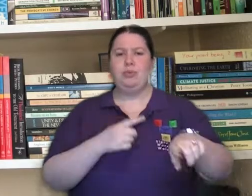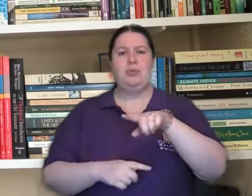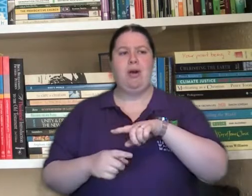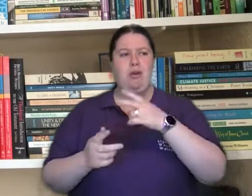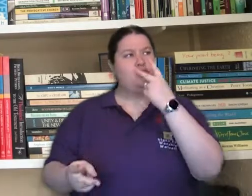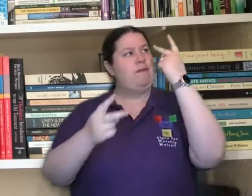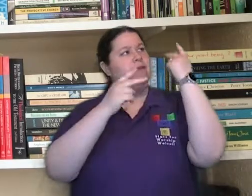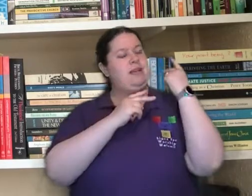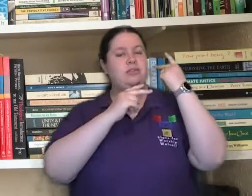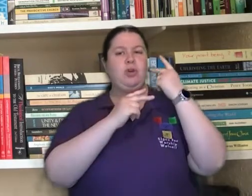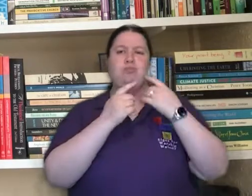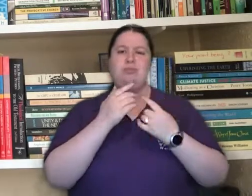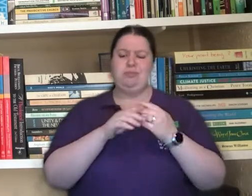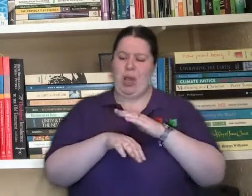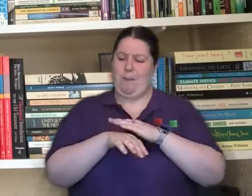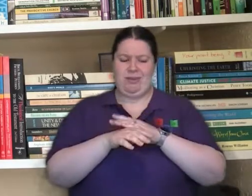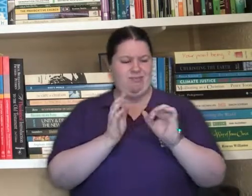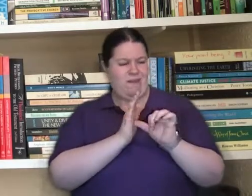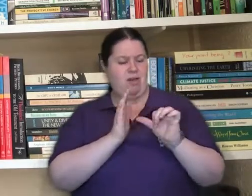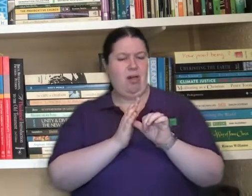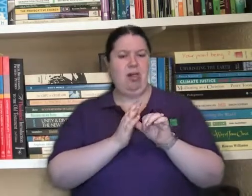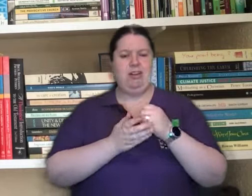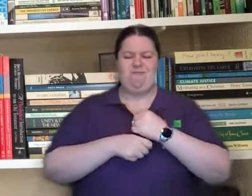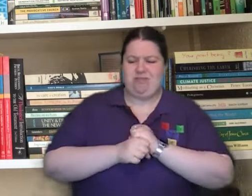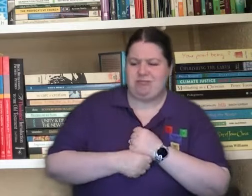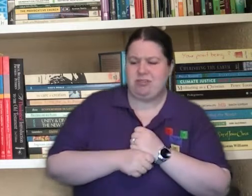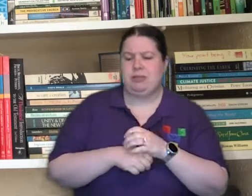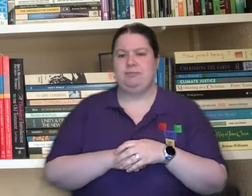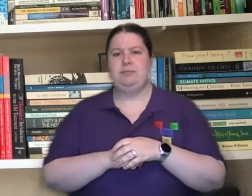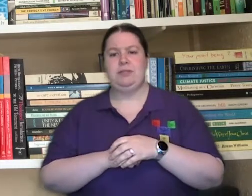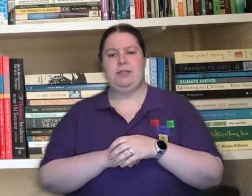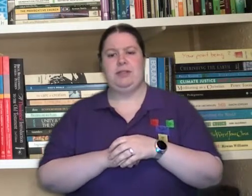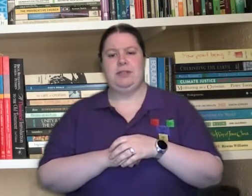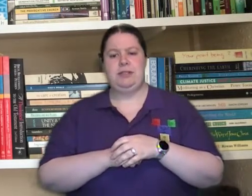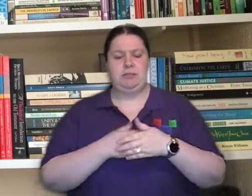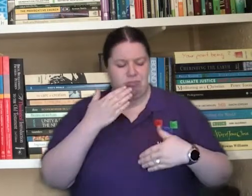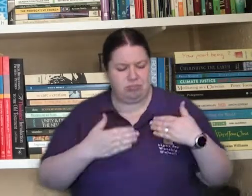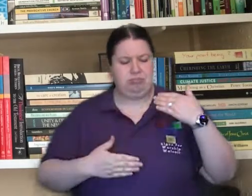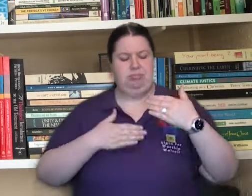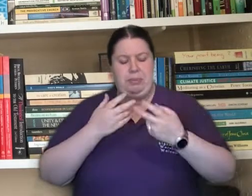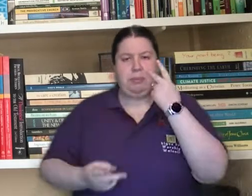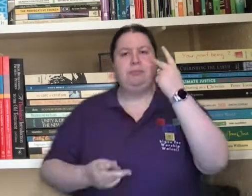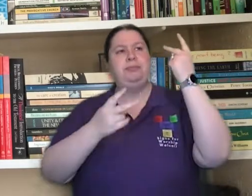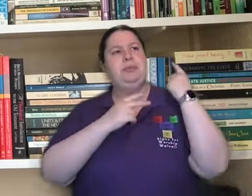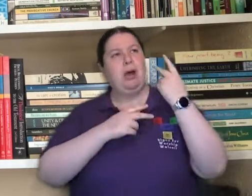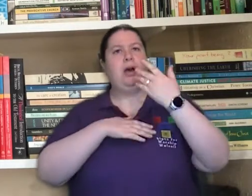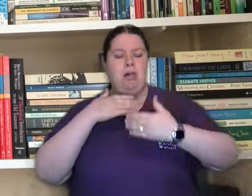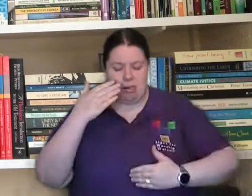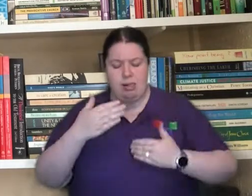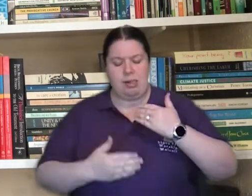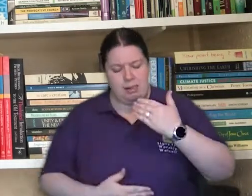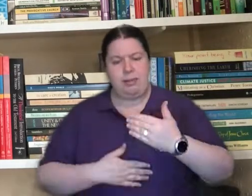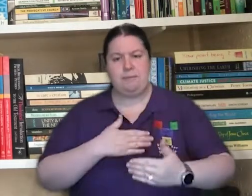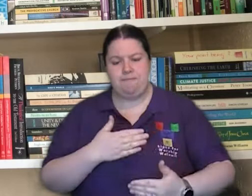on times of trial and times of strain, flowing from lamentation through perseverance and into